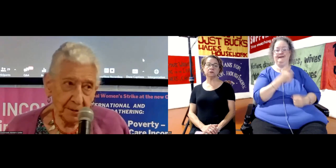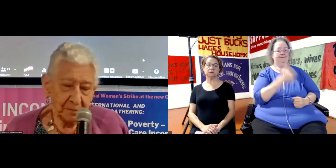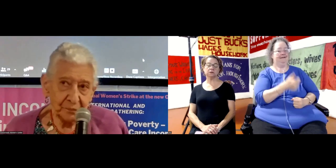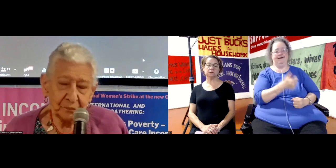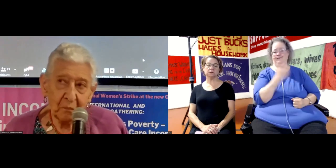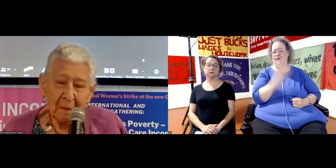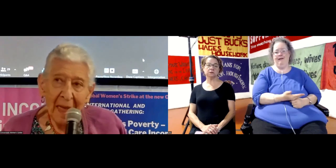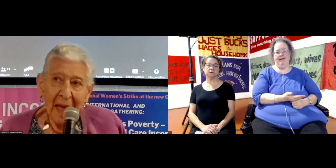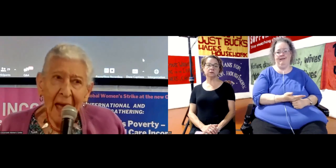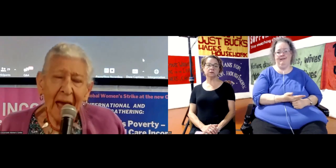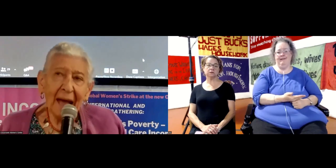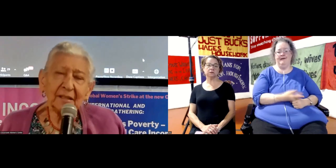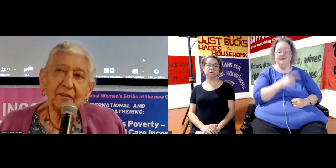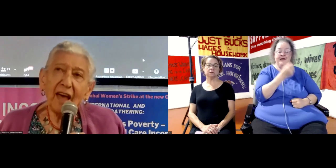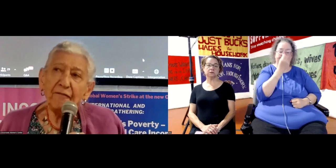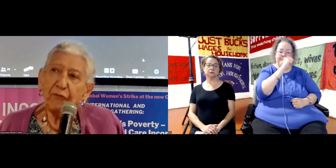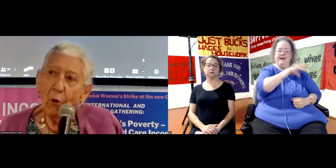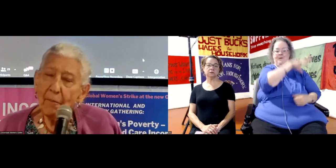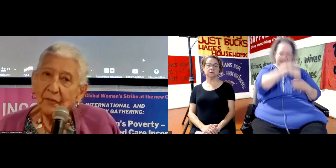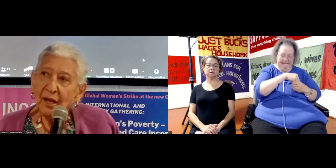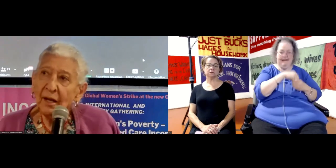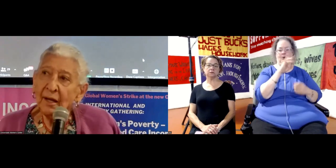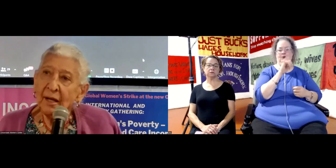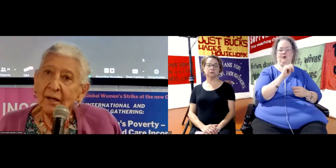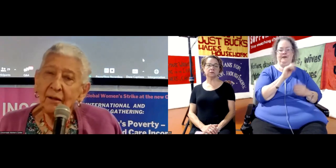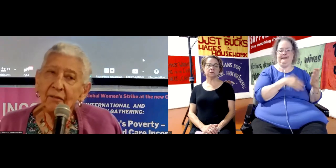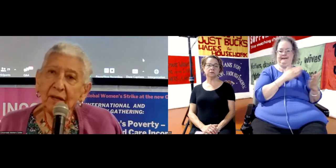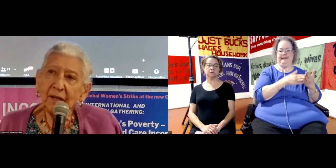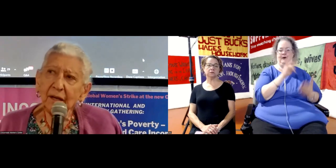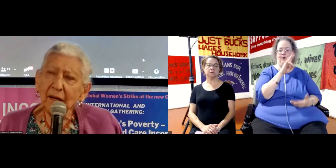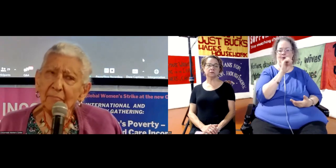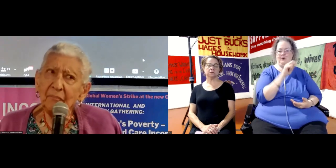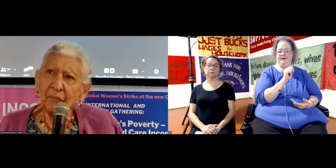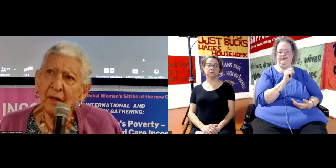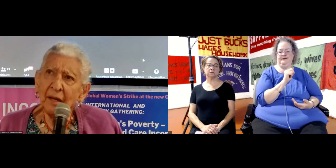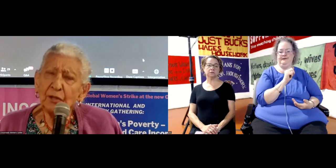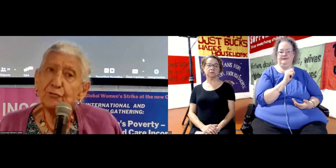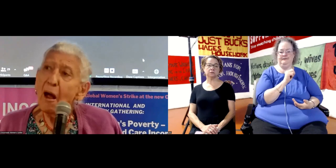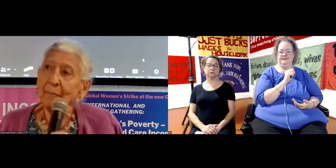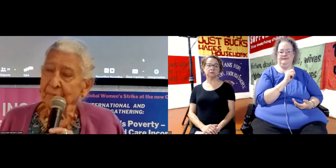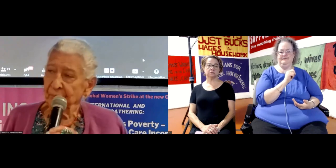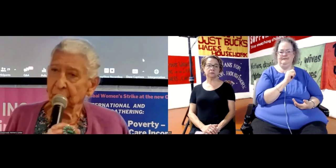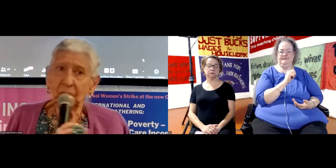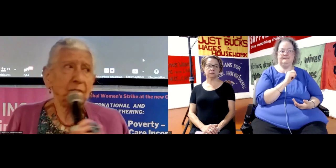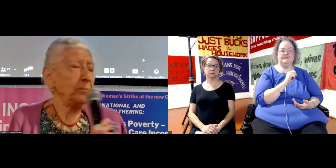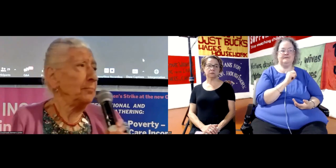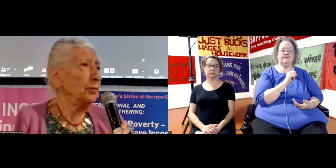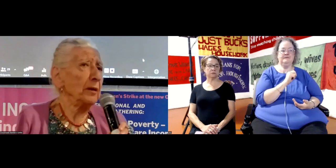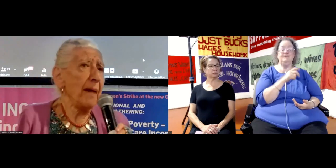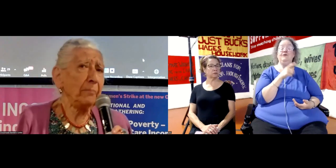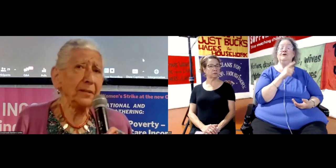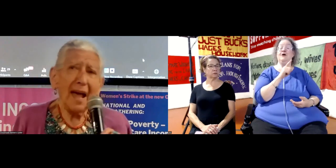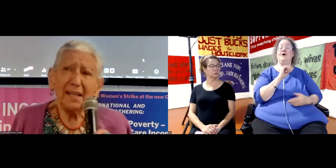well. And they formed the DRUM. Do